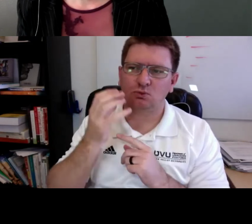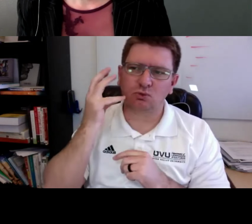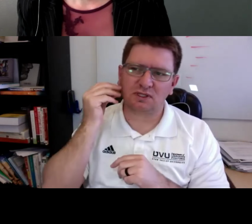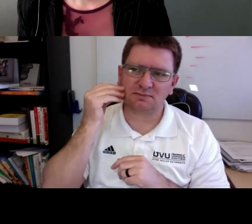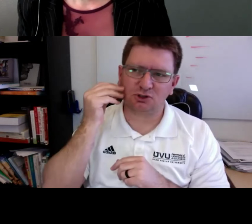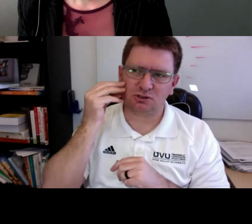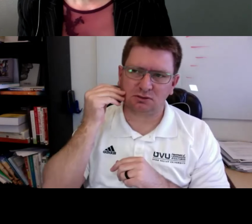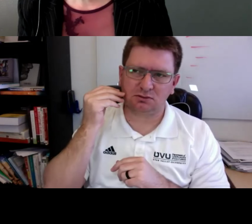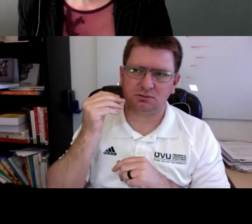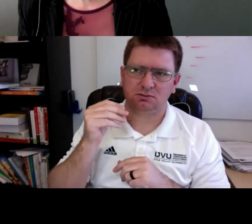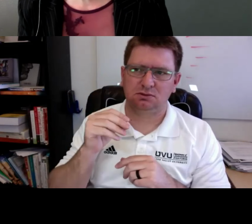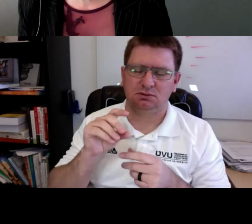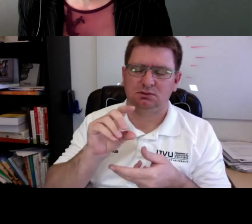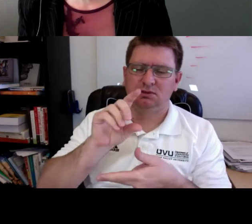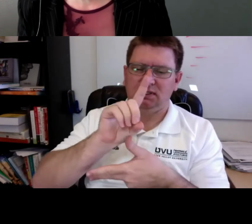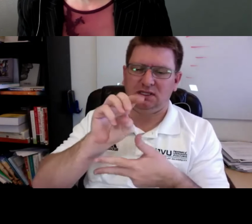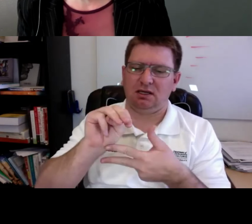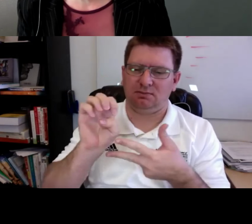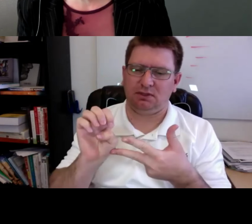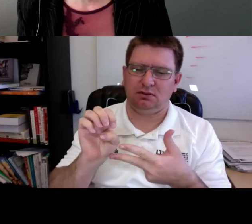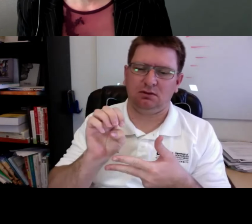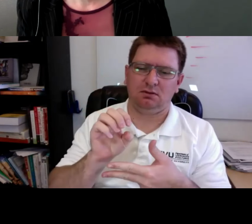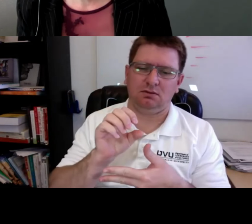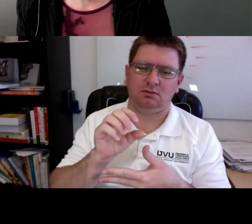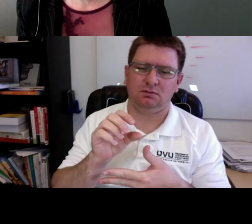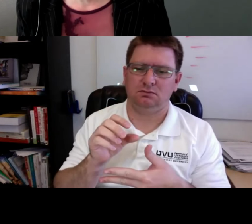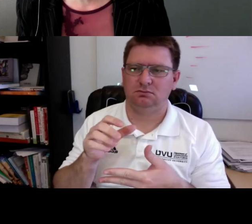Domestic Multicultural Experience,